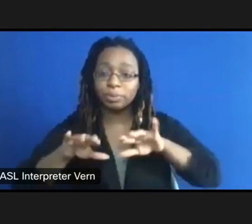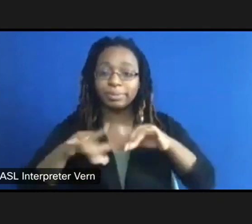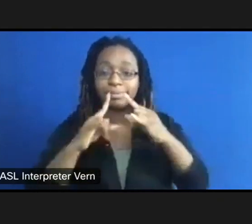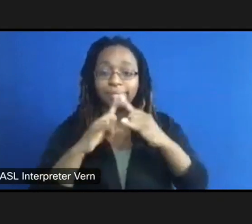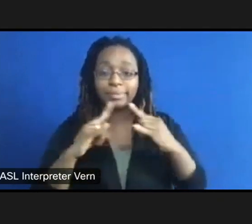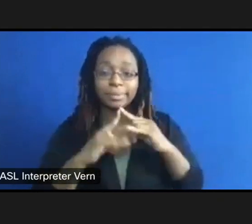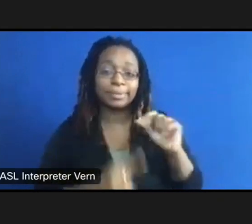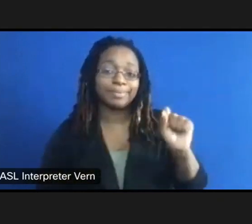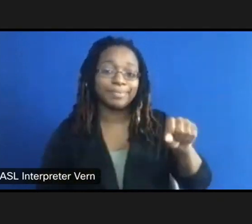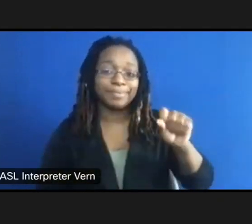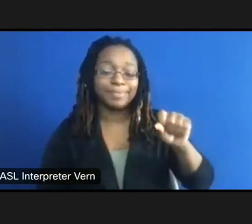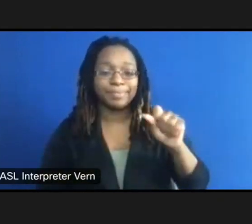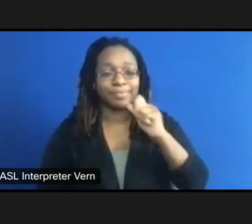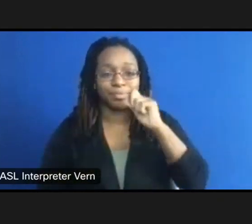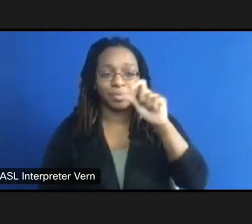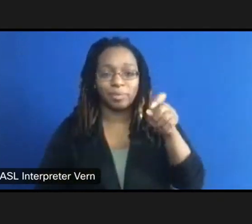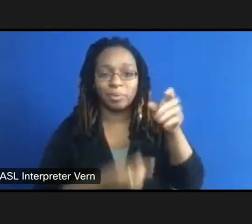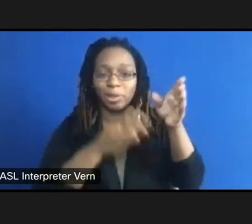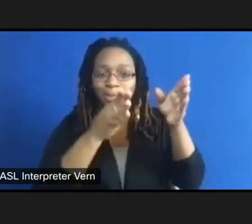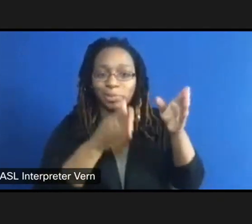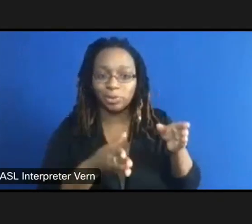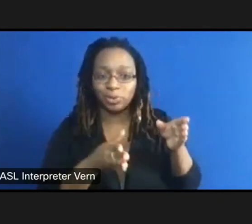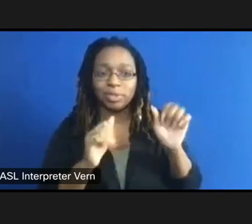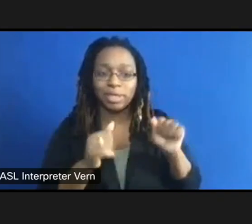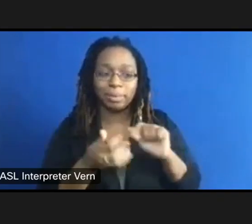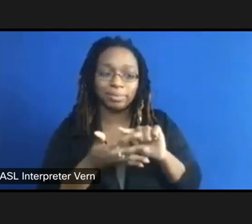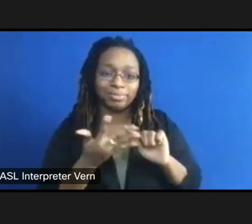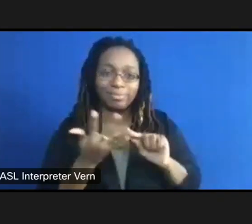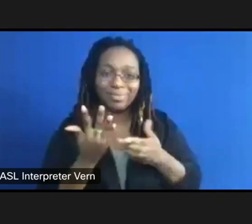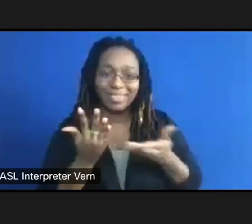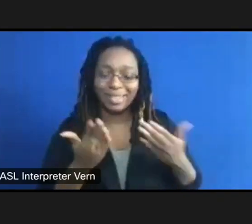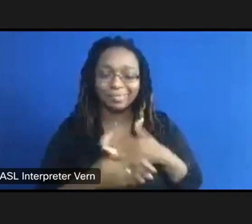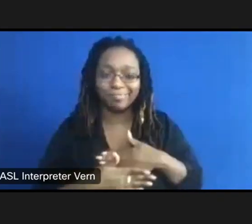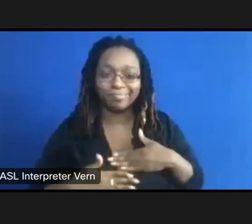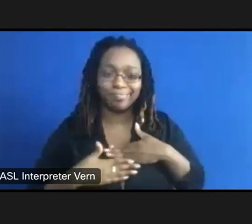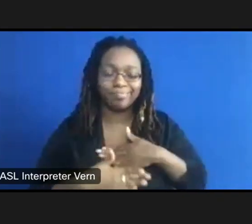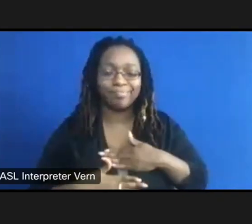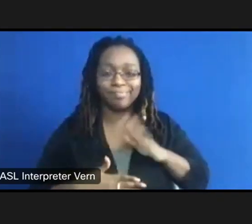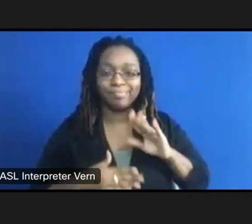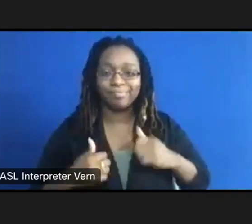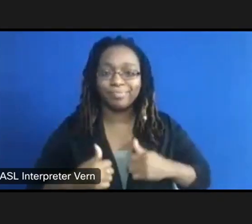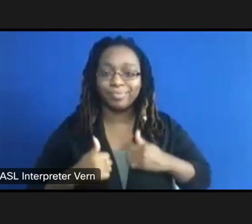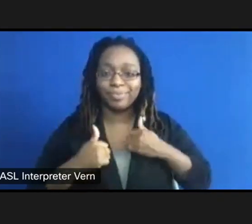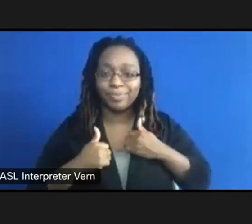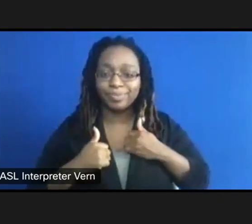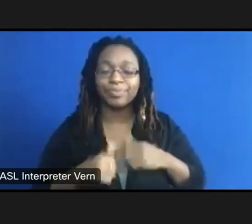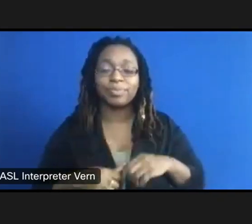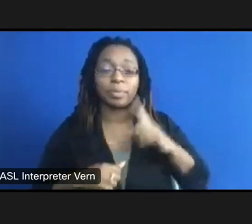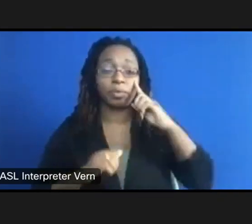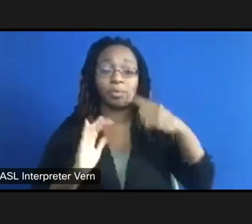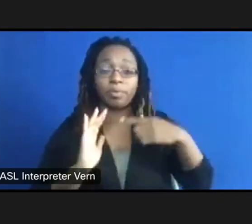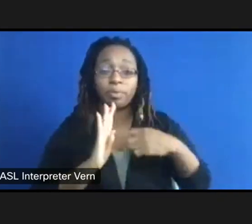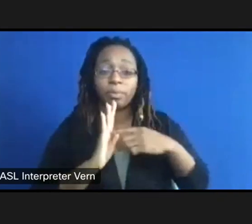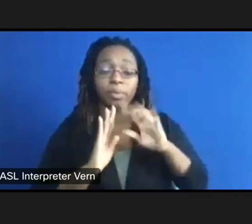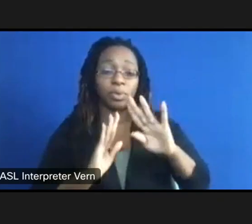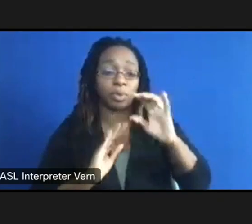it doesn't have to be a person. It can be things that you enjoy doing. So within your pods, for instance, if I